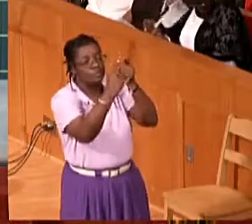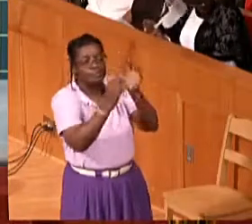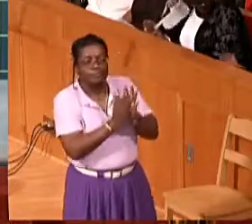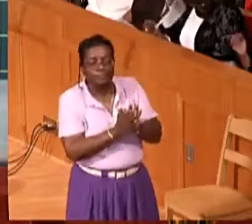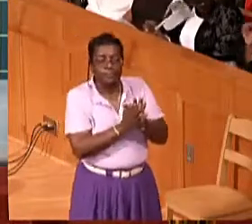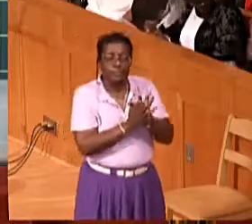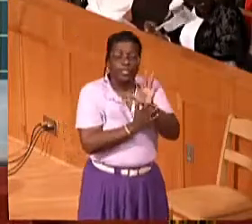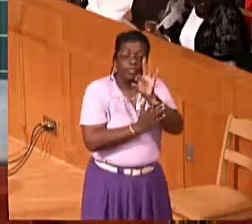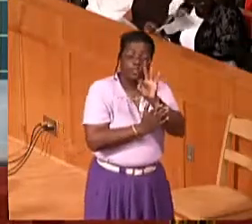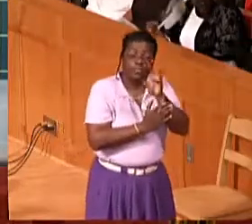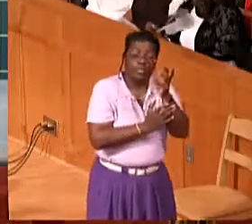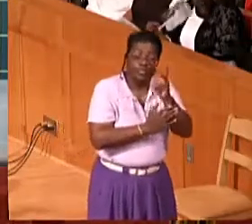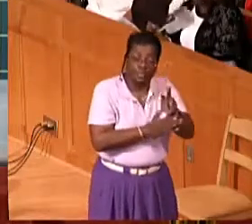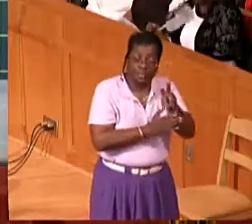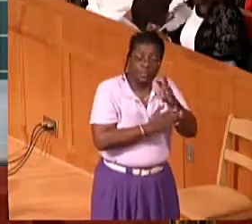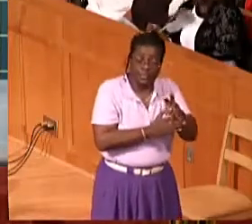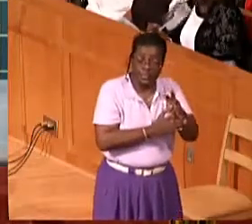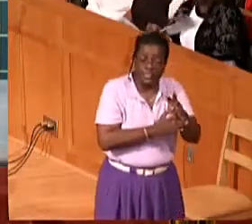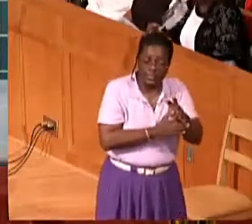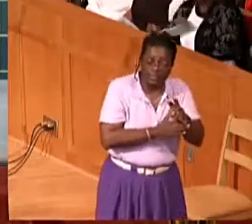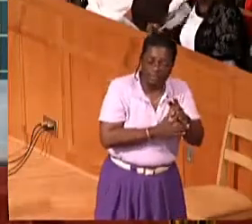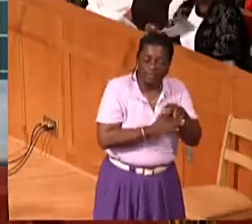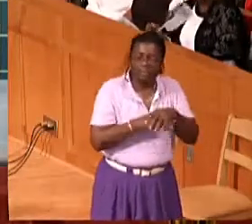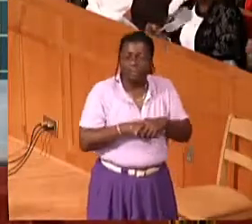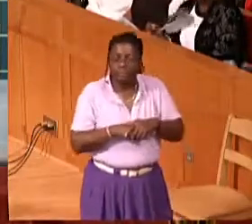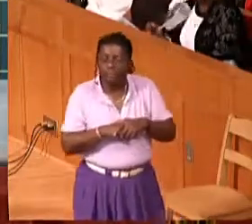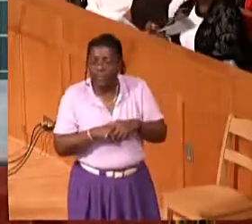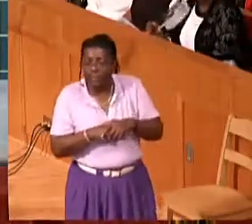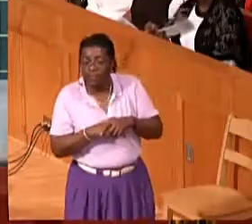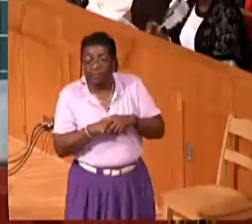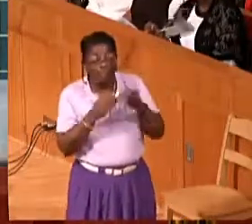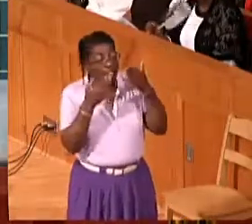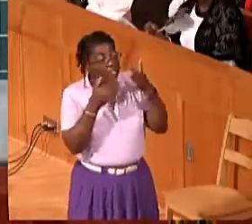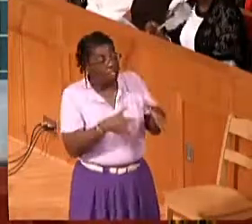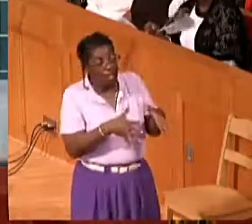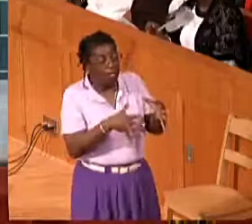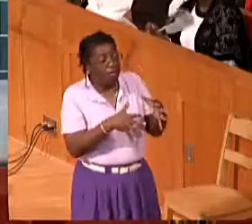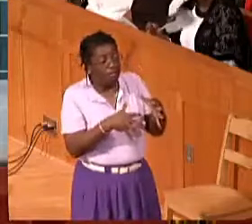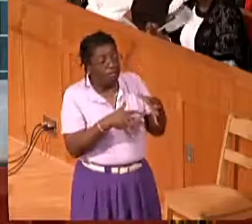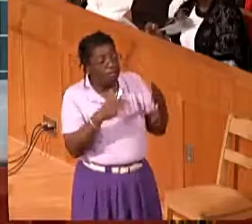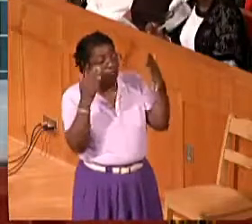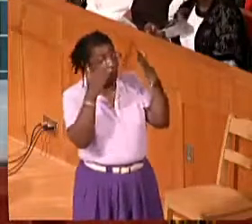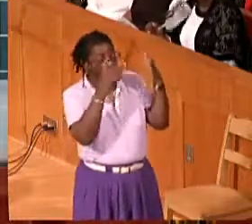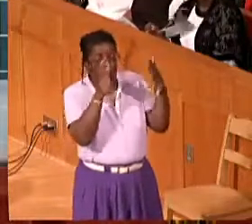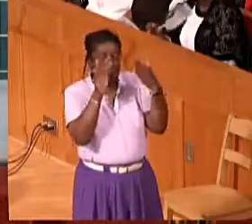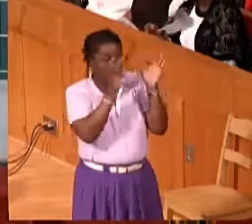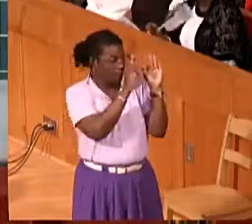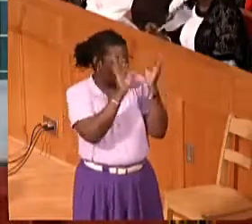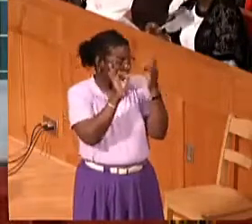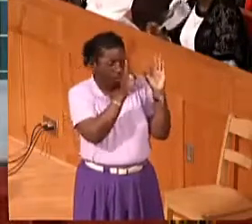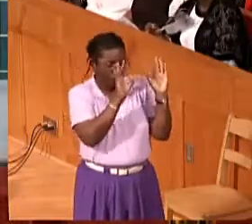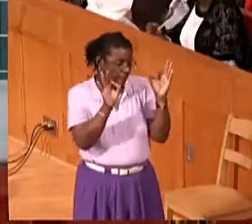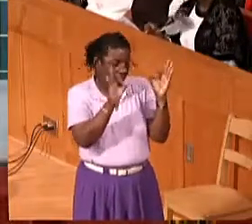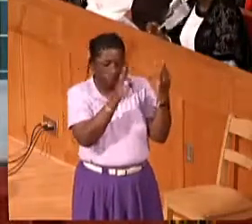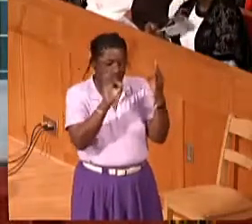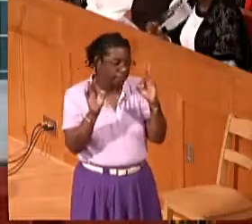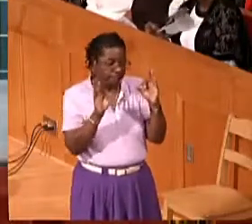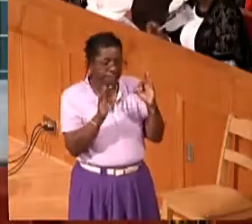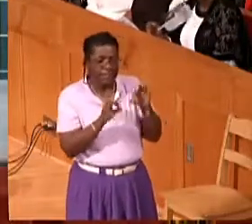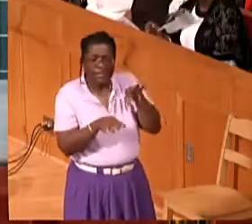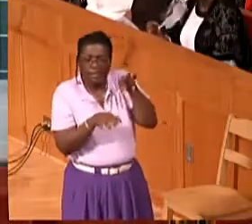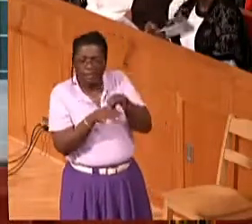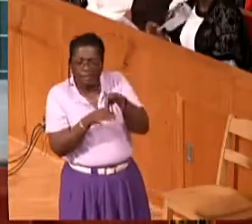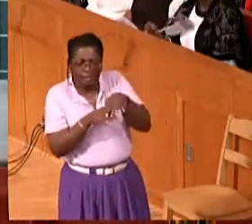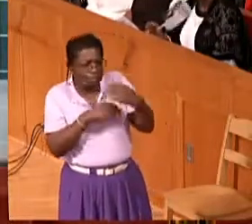were too many people thought we had this thing in hand and left the voting process to somebody else. Do I have a witness